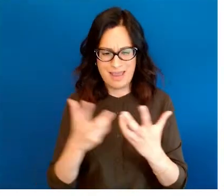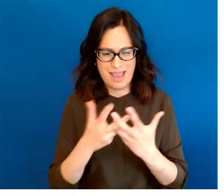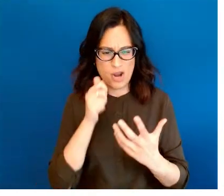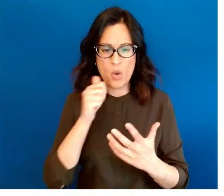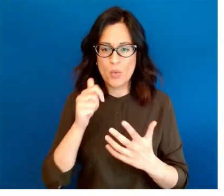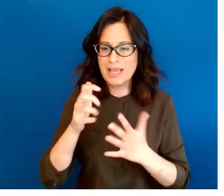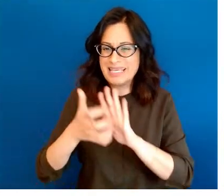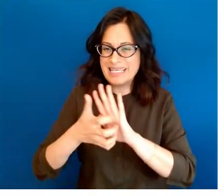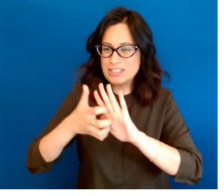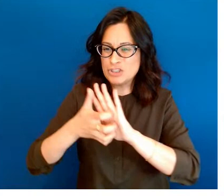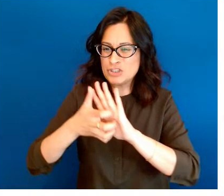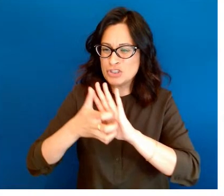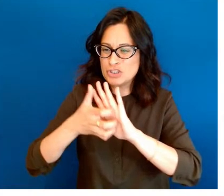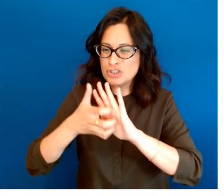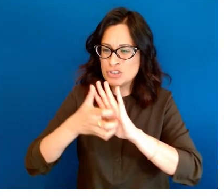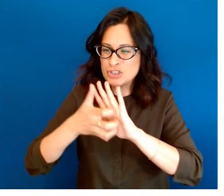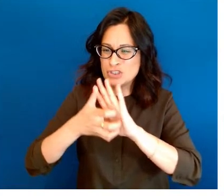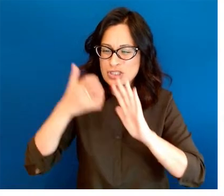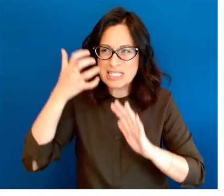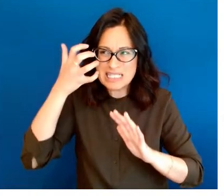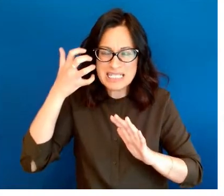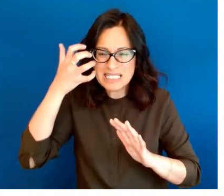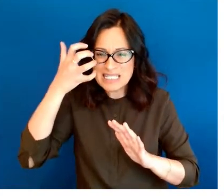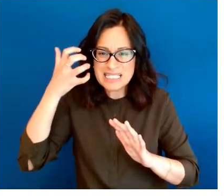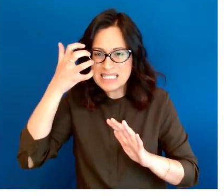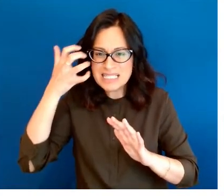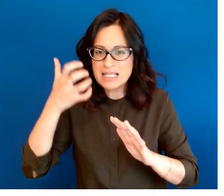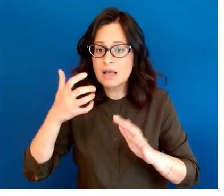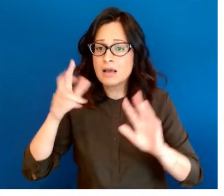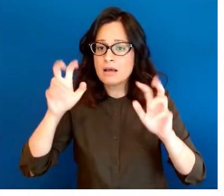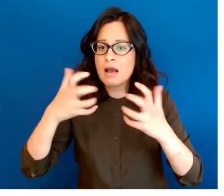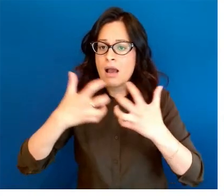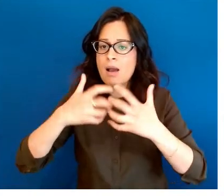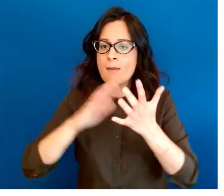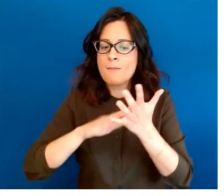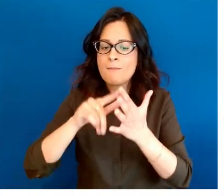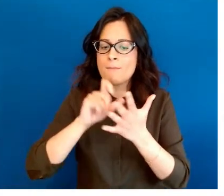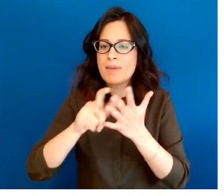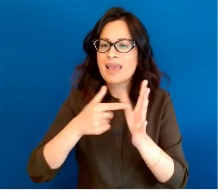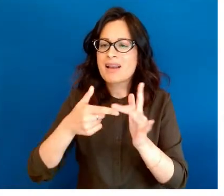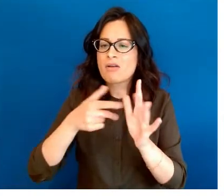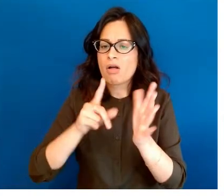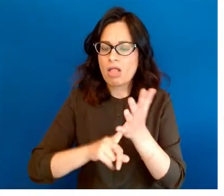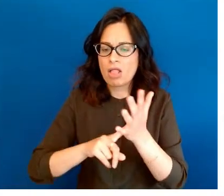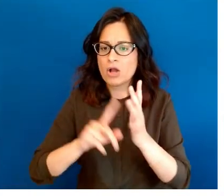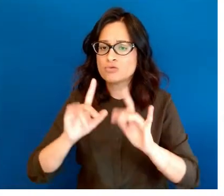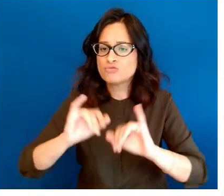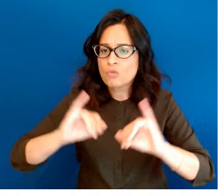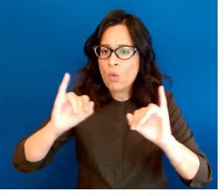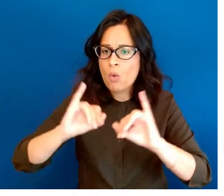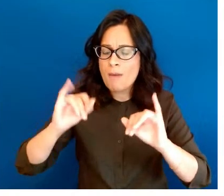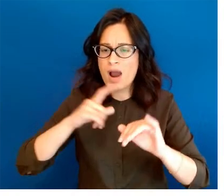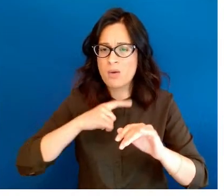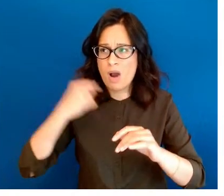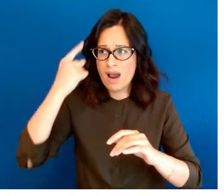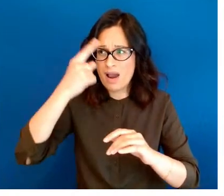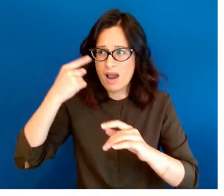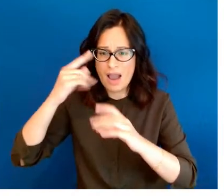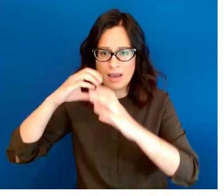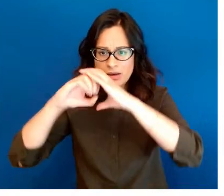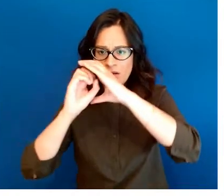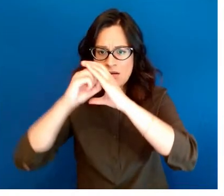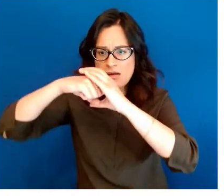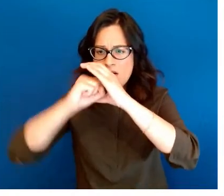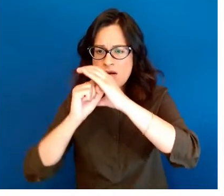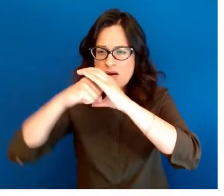conjunctivitis, and then mechanical trauma to the skin induced by rubbing and scratching the area when